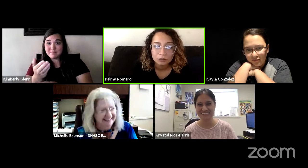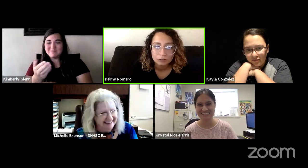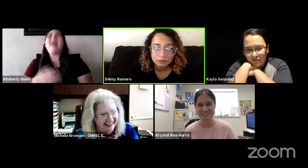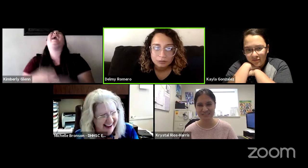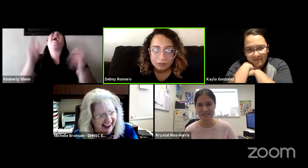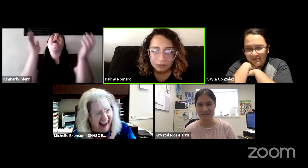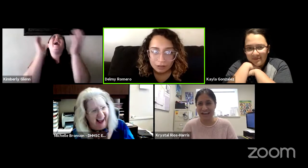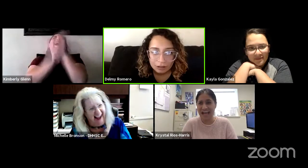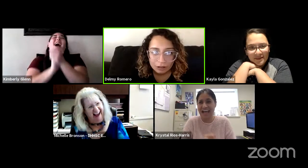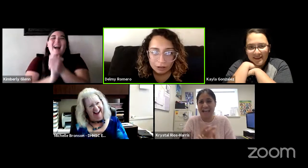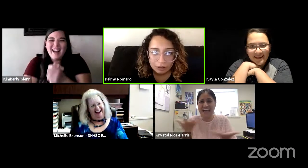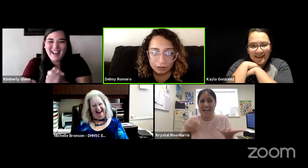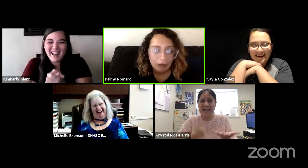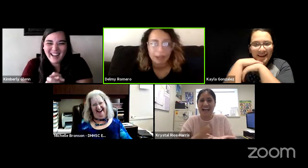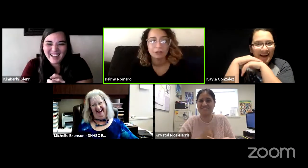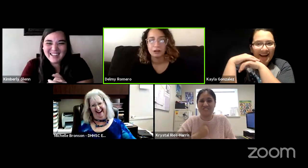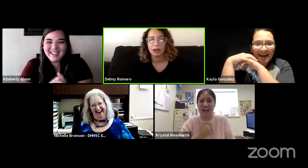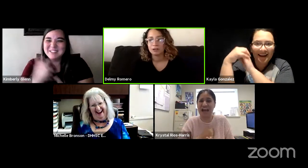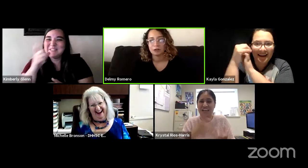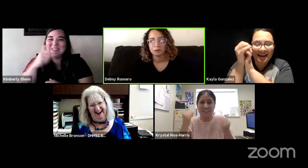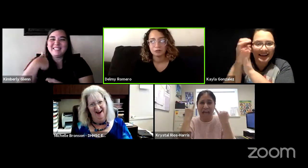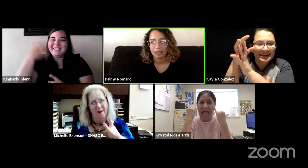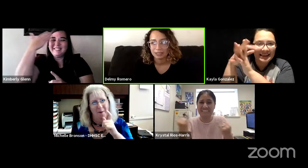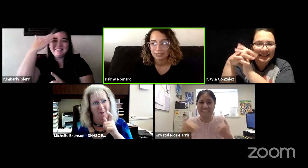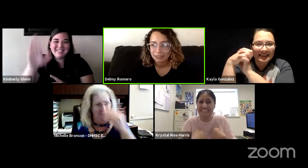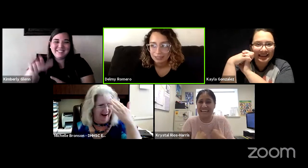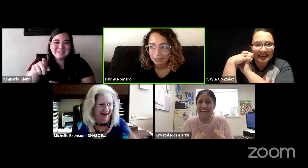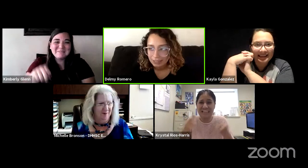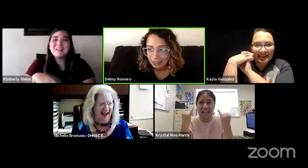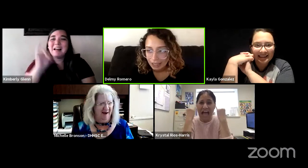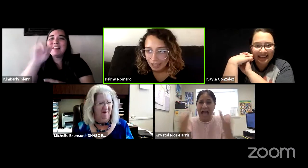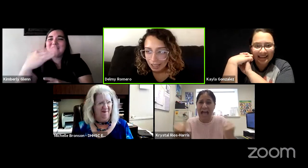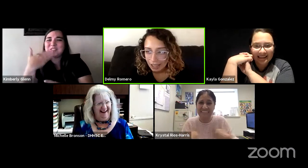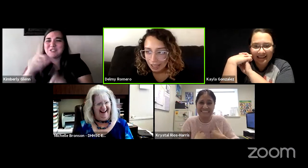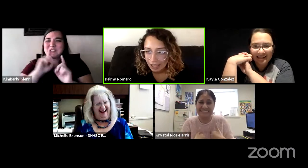Michelle, who? Oh, I don't know. I don't know who that is.